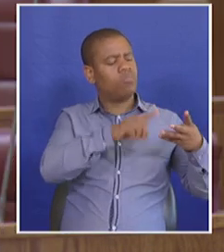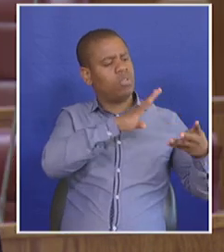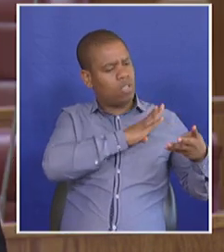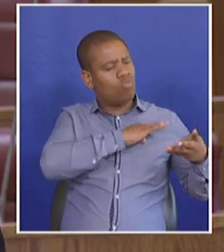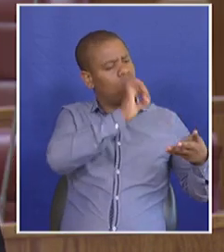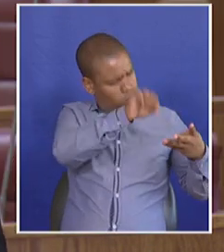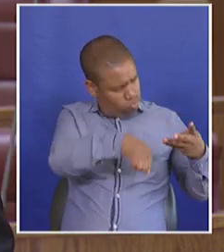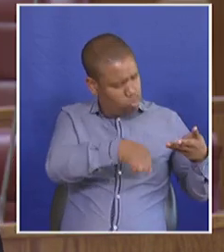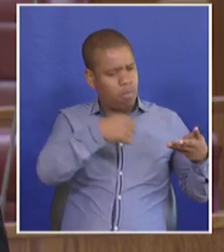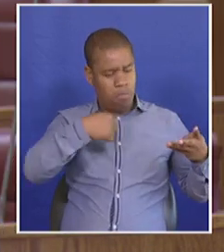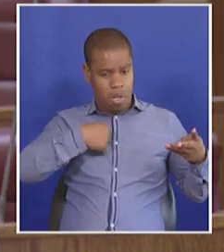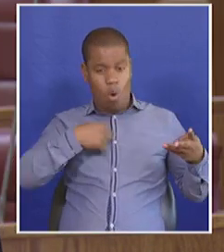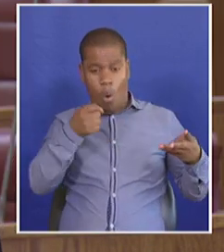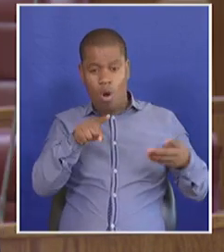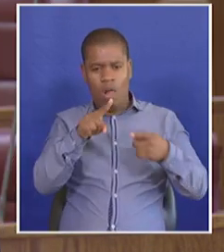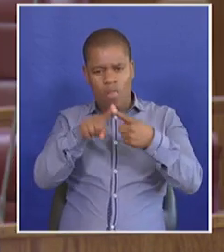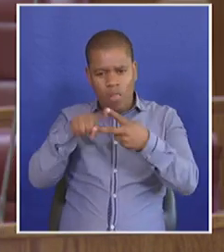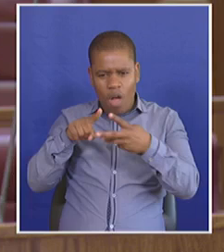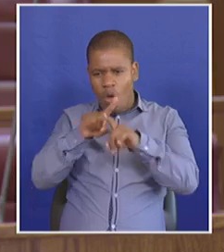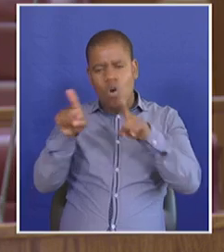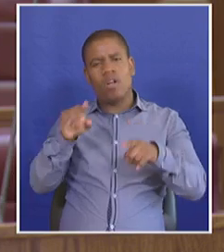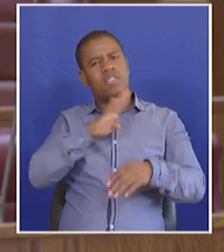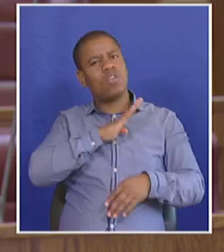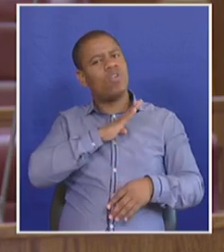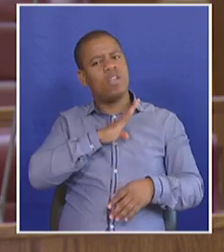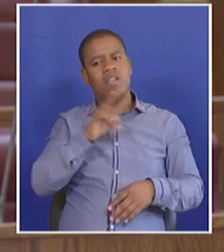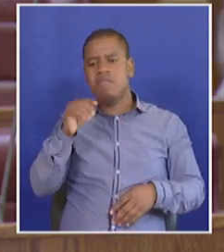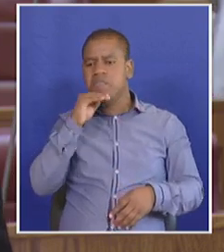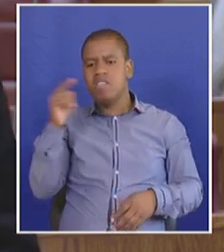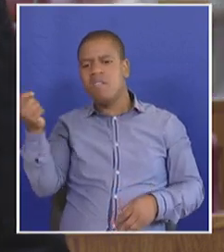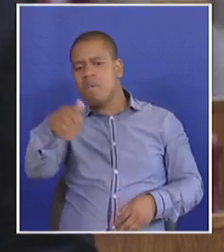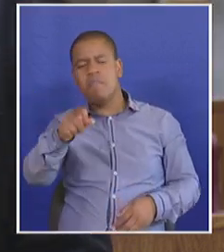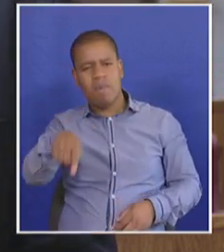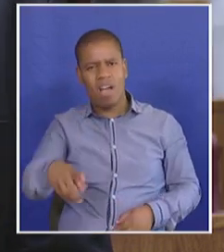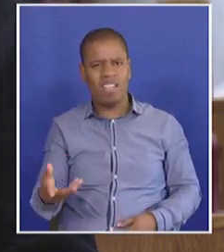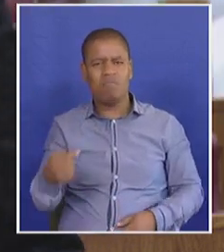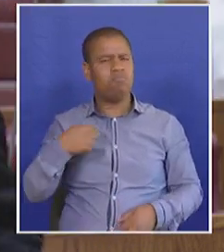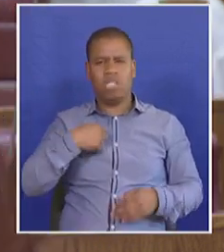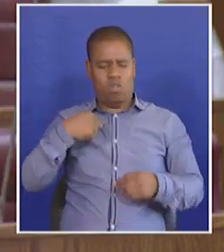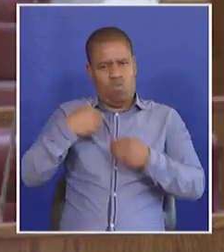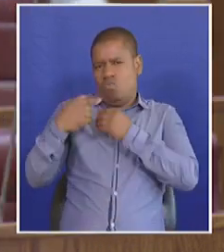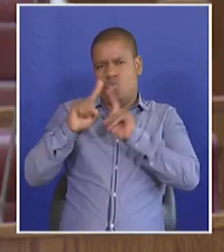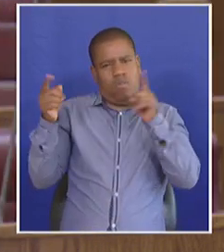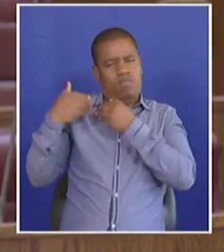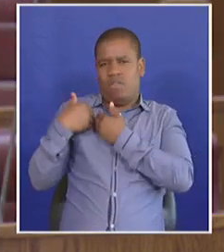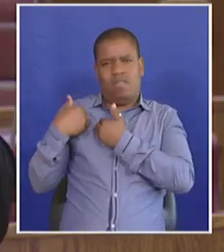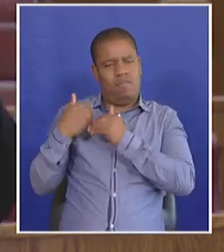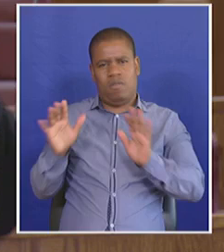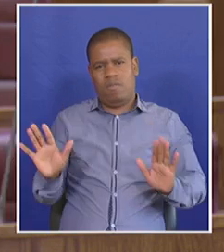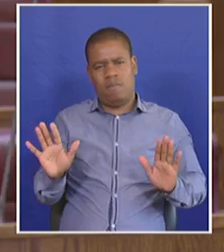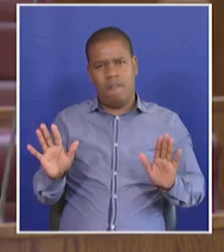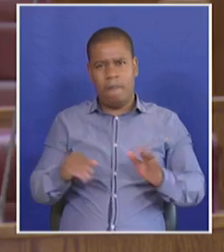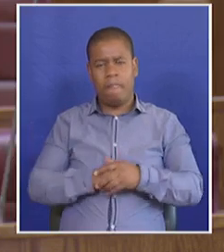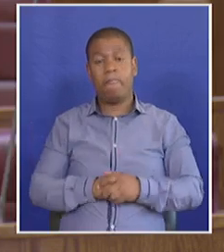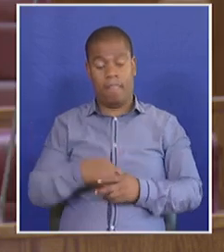paying. I don't think that was what was said or came across. Now, and I